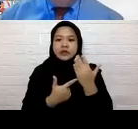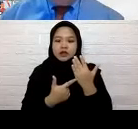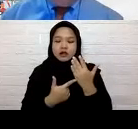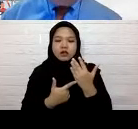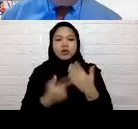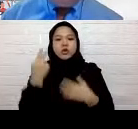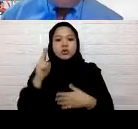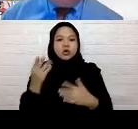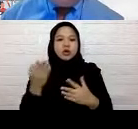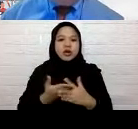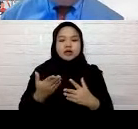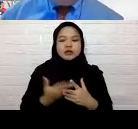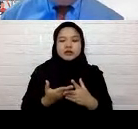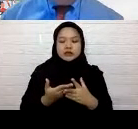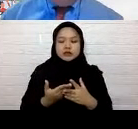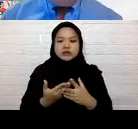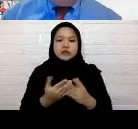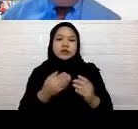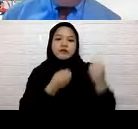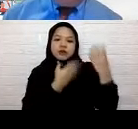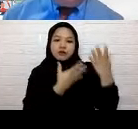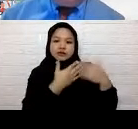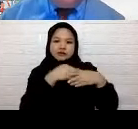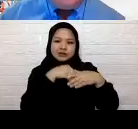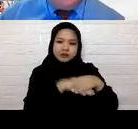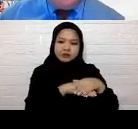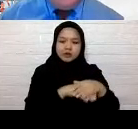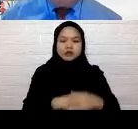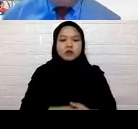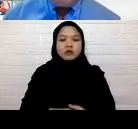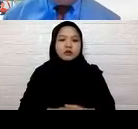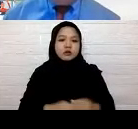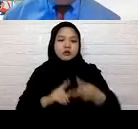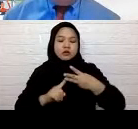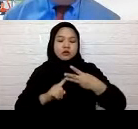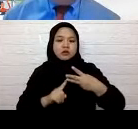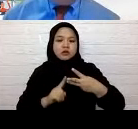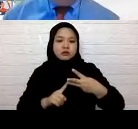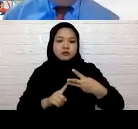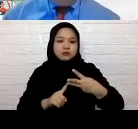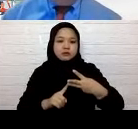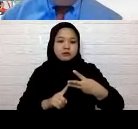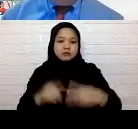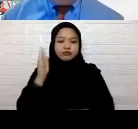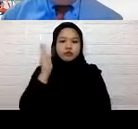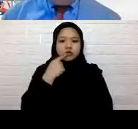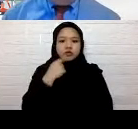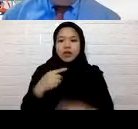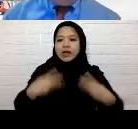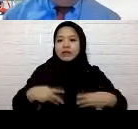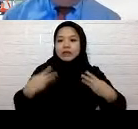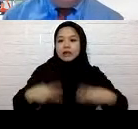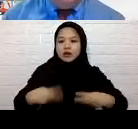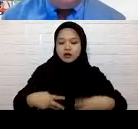to talk some about ethical and legal and practice standards related